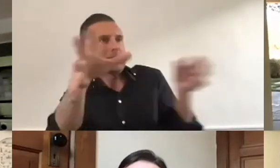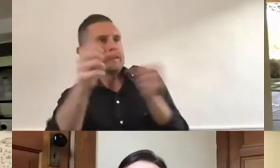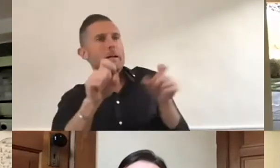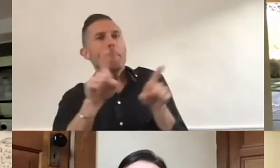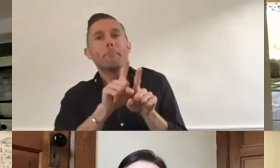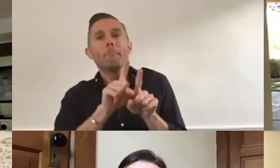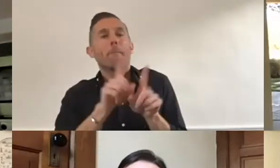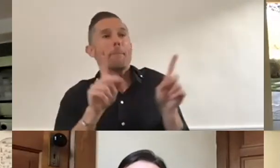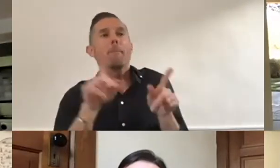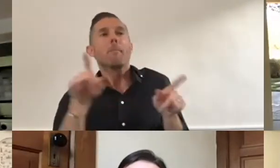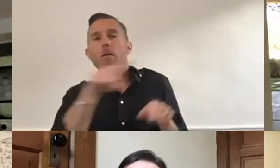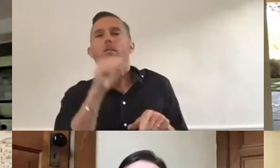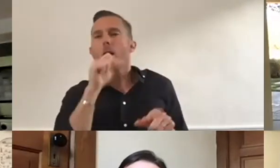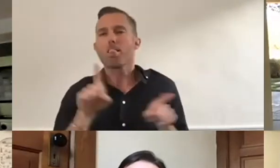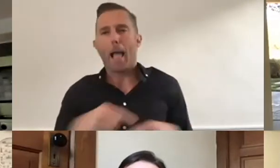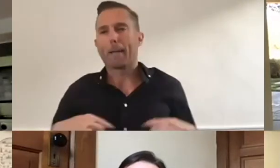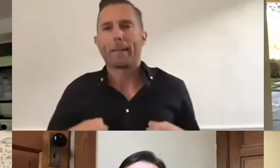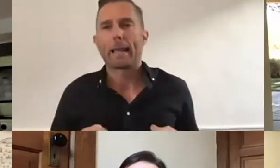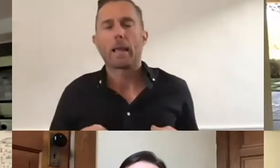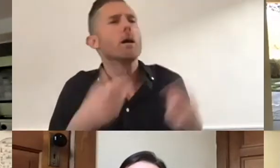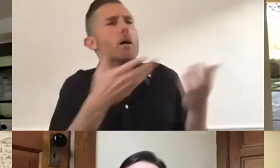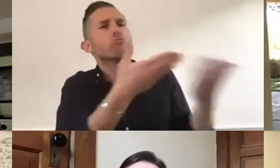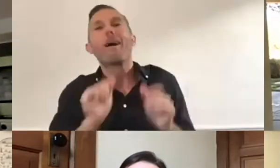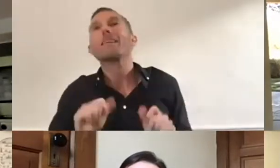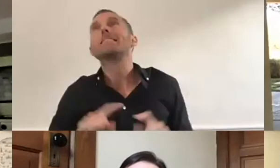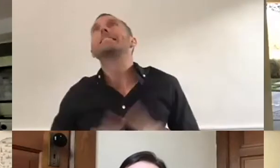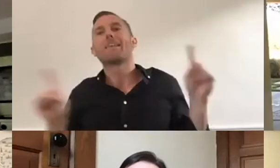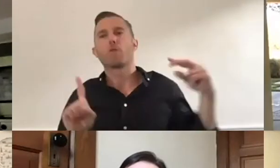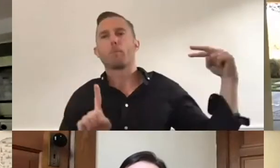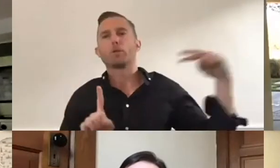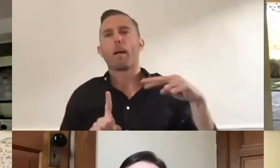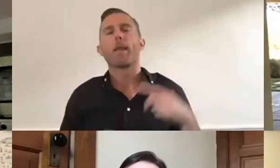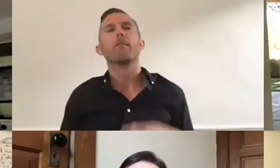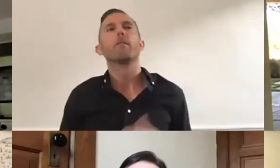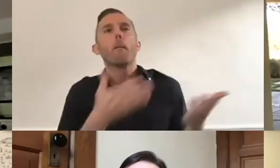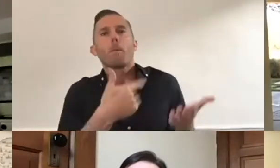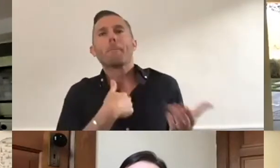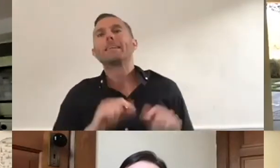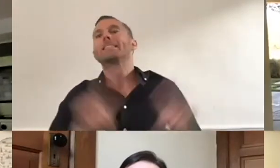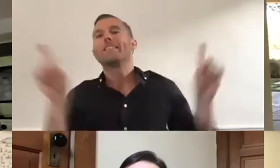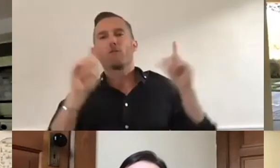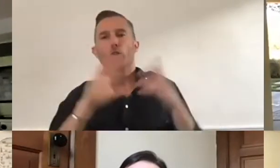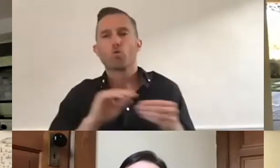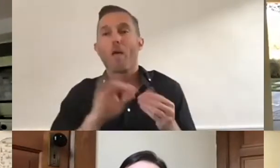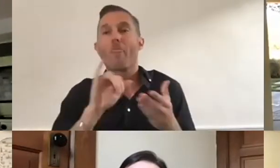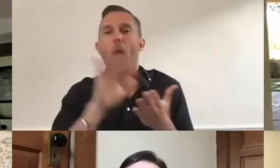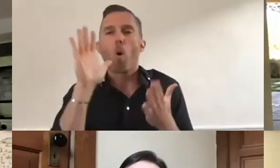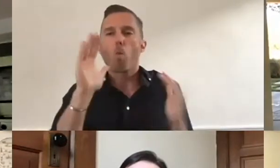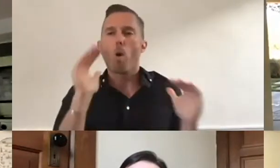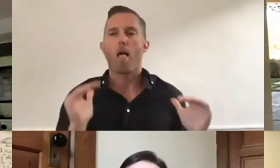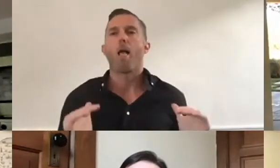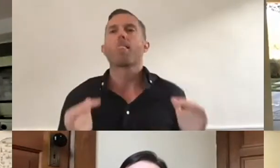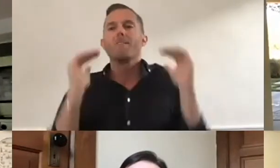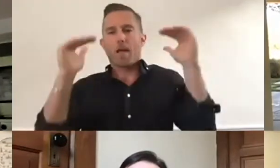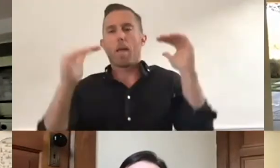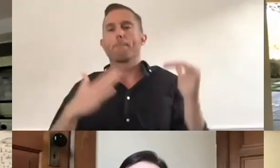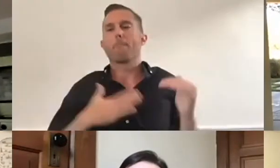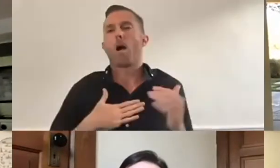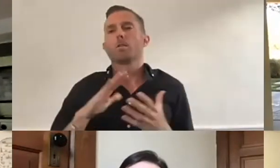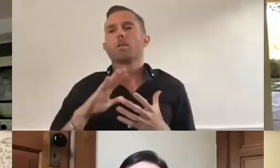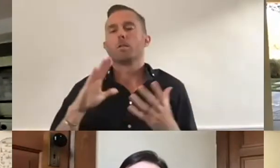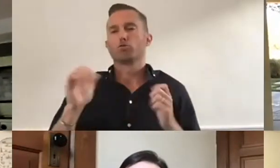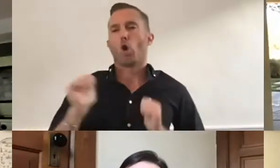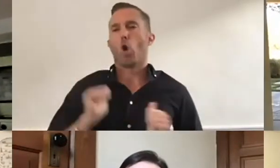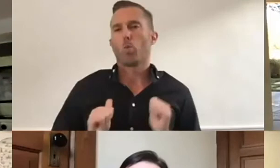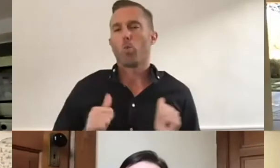to bring in that different perspective and to give you those stories that can ultimately elevate the quality of your show. So I think it's everybody